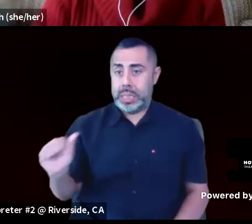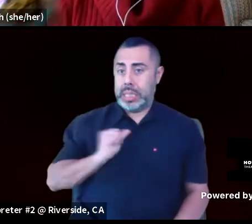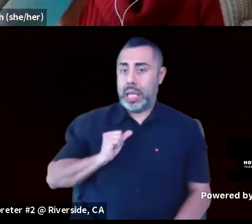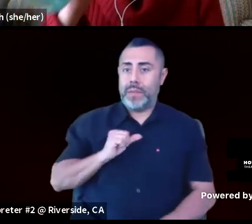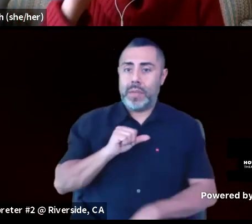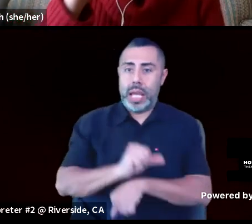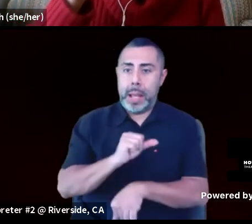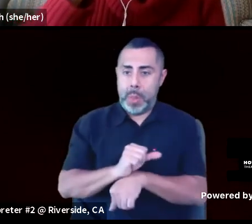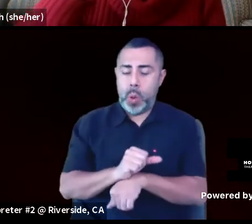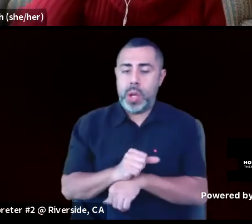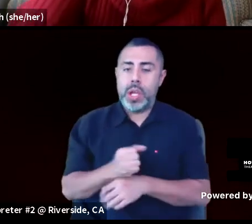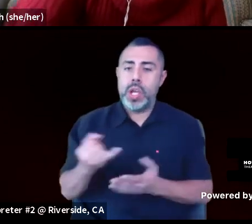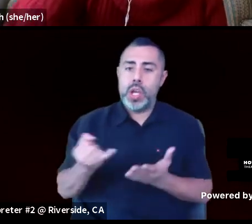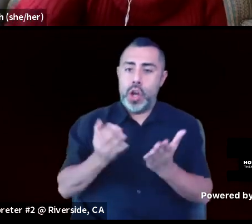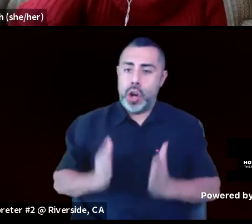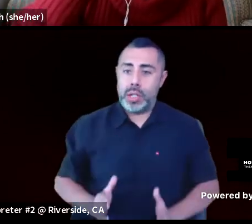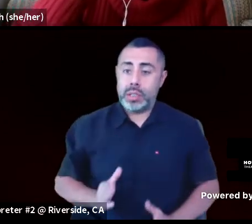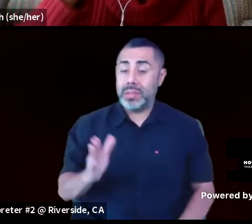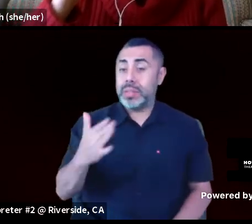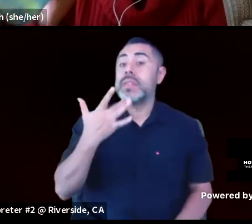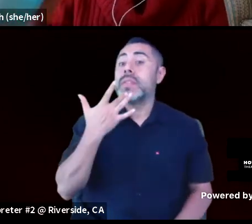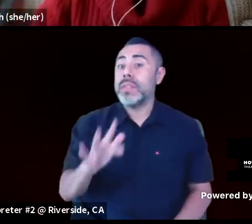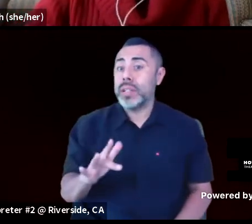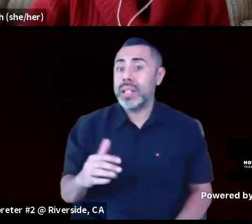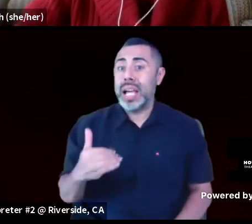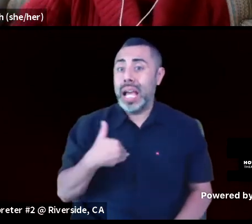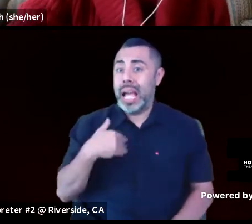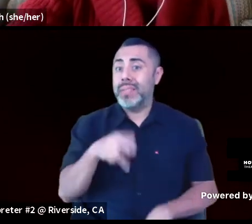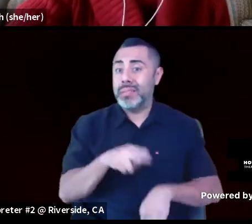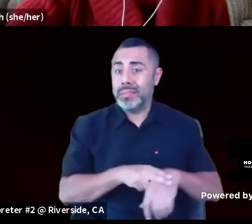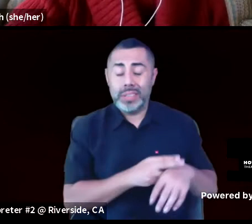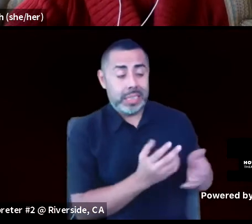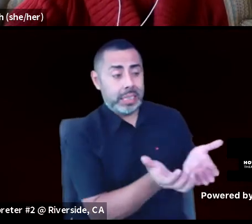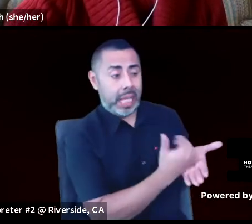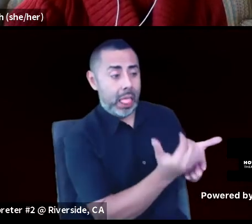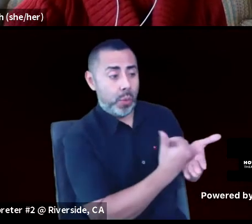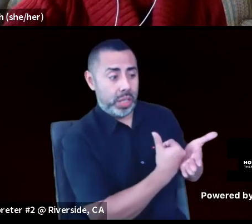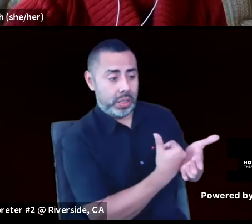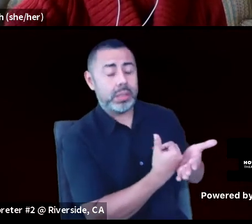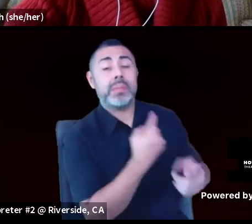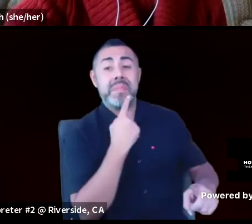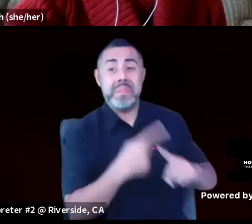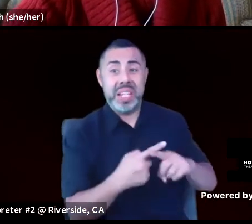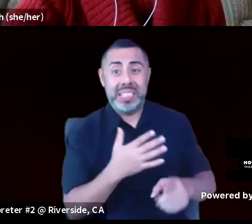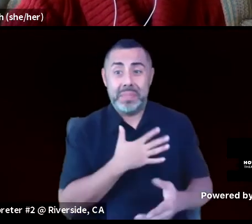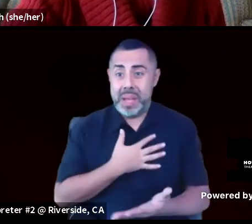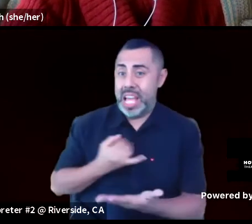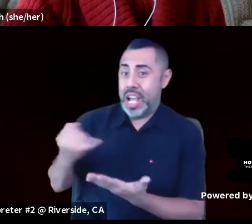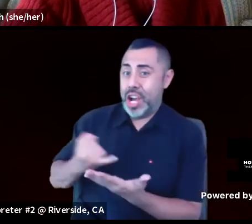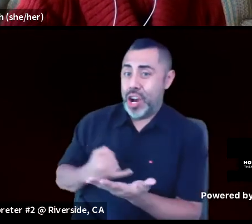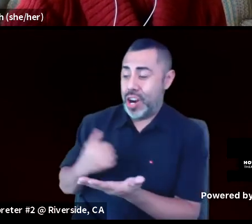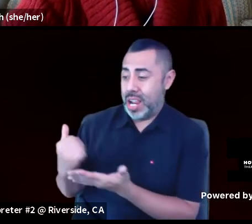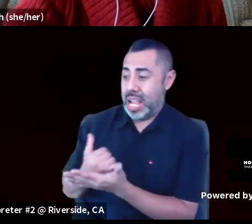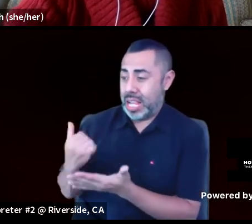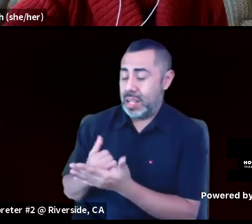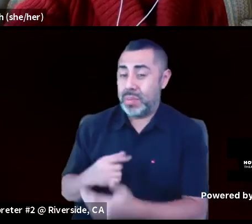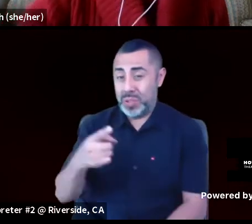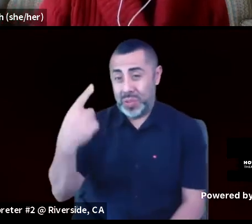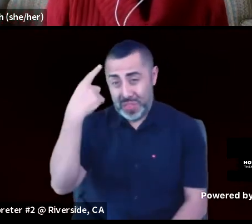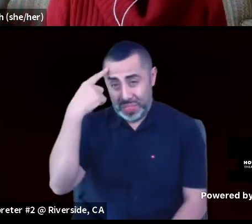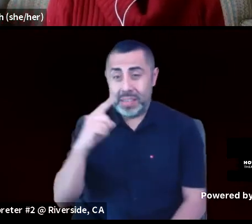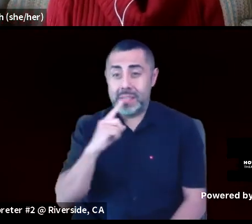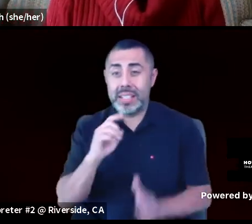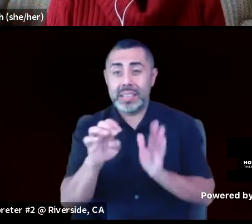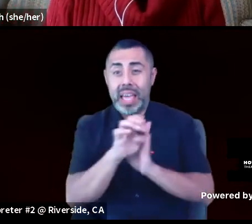to have a regular salaried position in addition to your art income, do you think it's ethical to apply for funds to mitigate